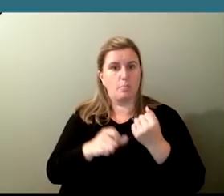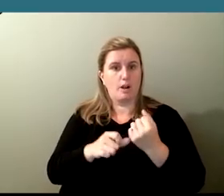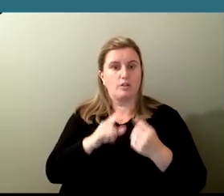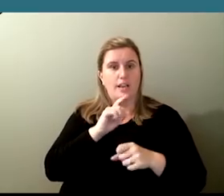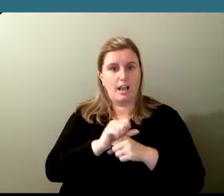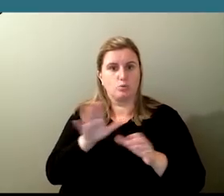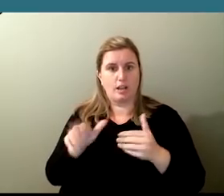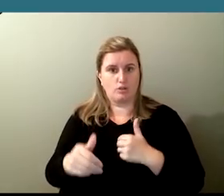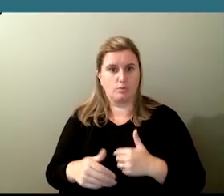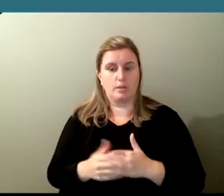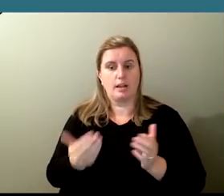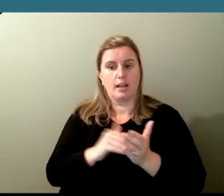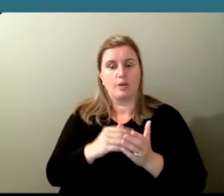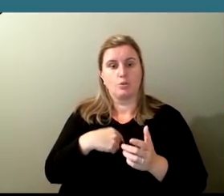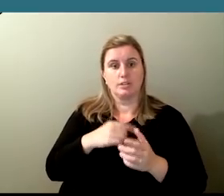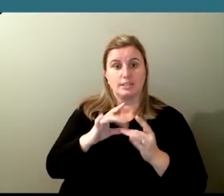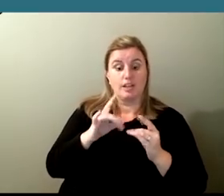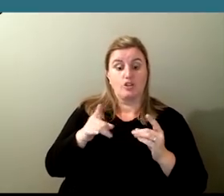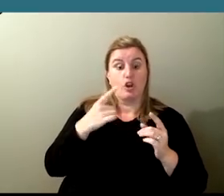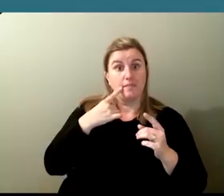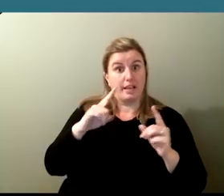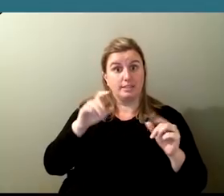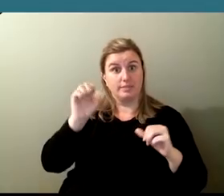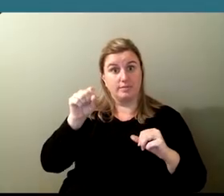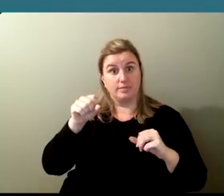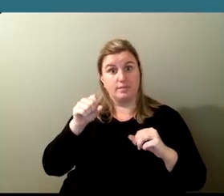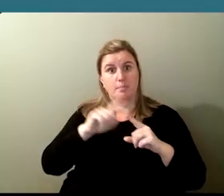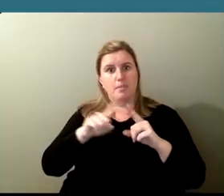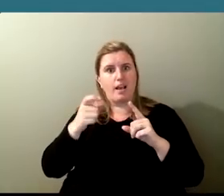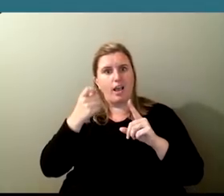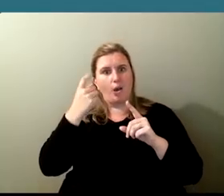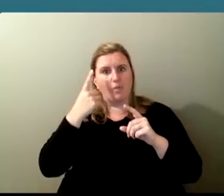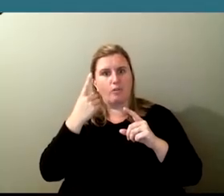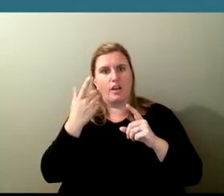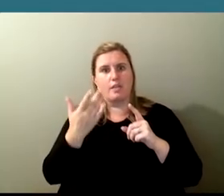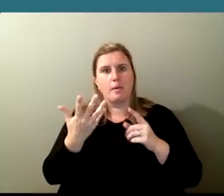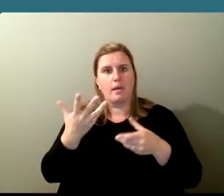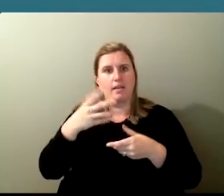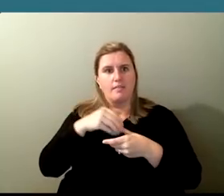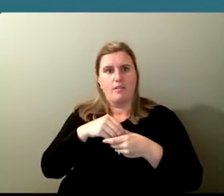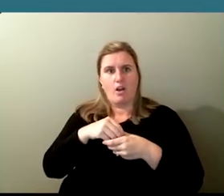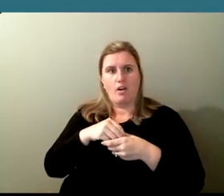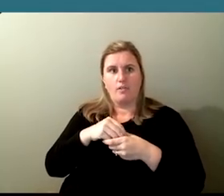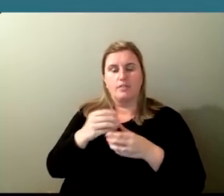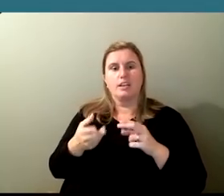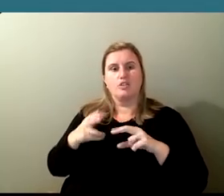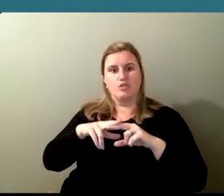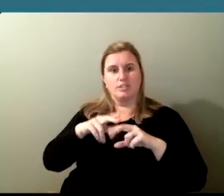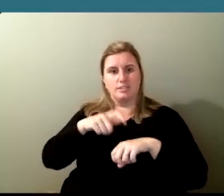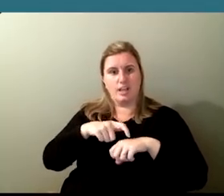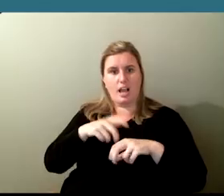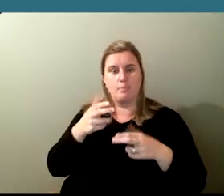classrooms. Again, we're saying they are effective. However, they may involve increased time,